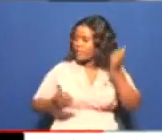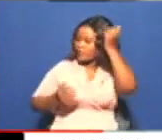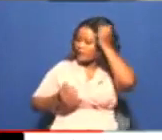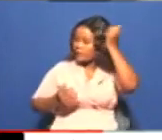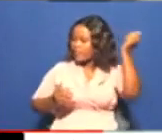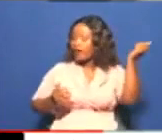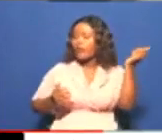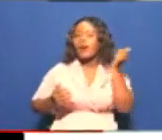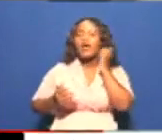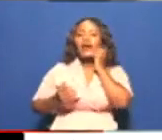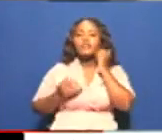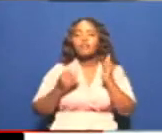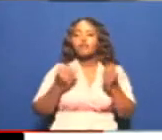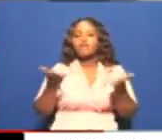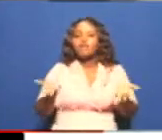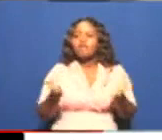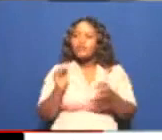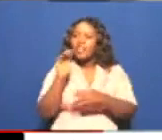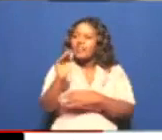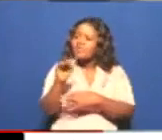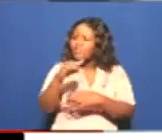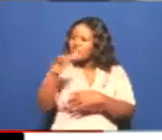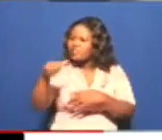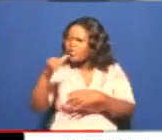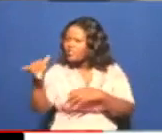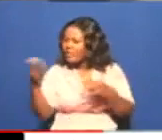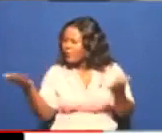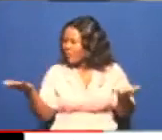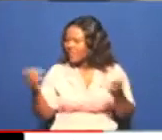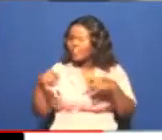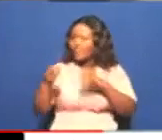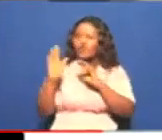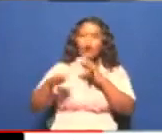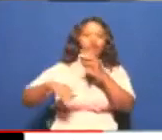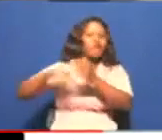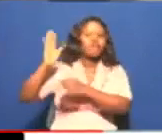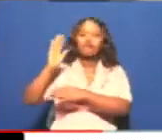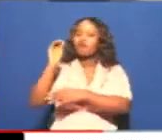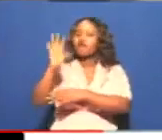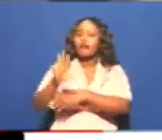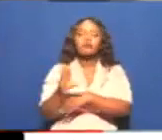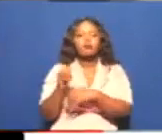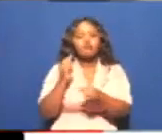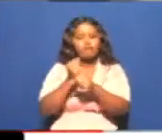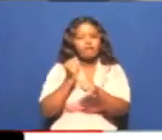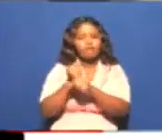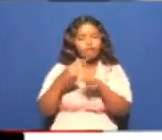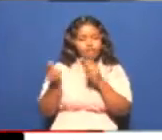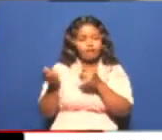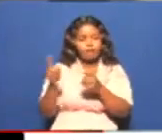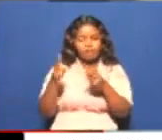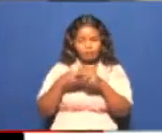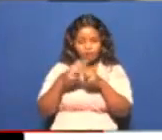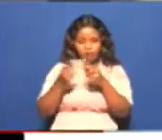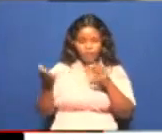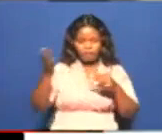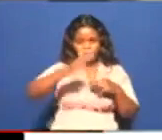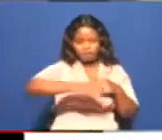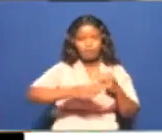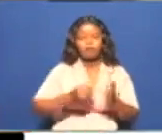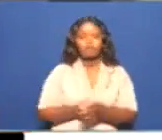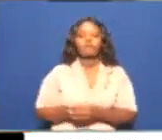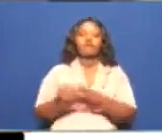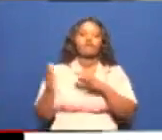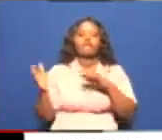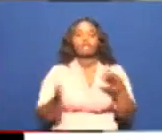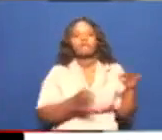Wangeshi. Those of you asking about John Jacob Kiria, he's still away on assignment, but he will be joining us soon. Now, moving on, Rift Valley